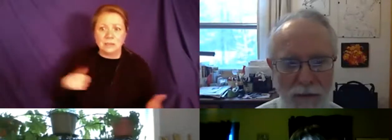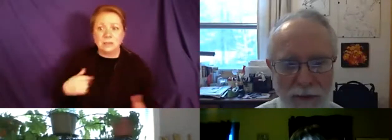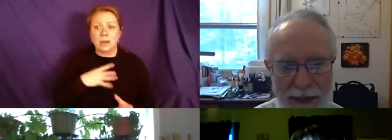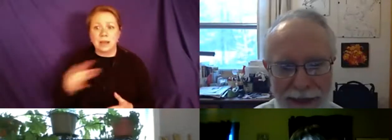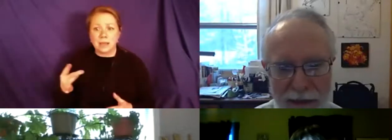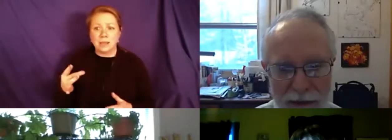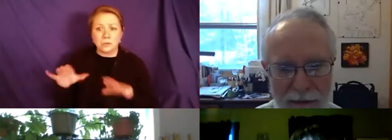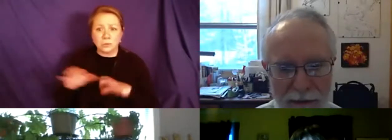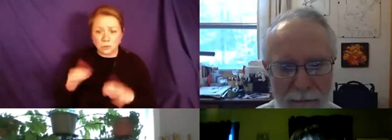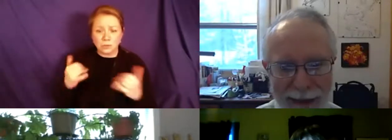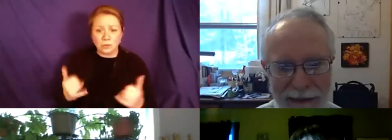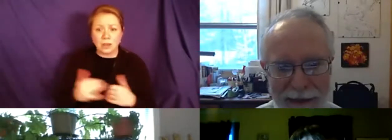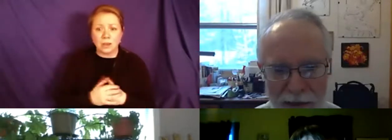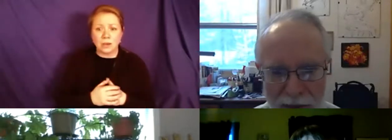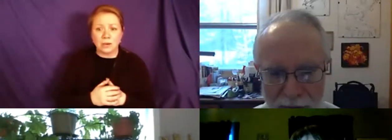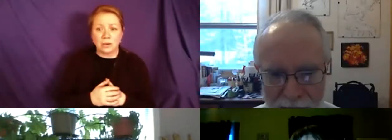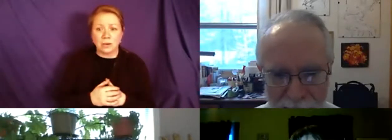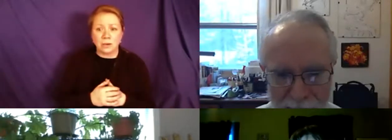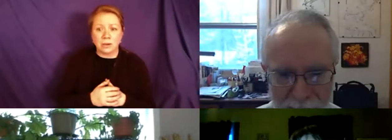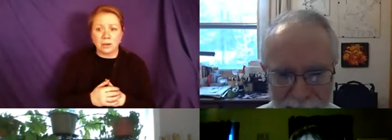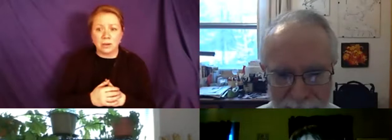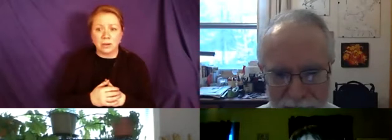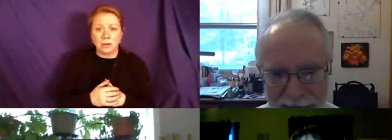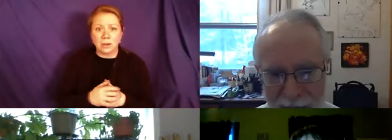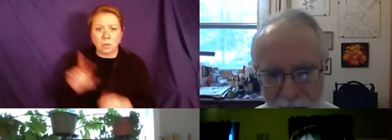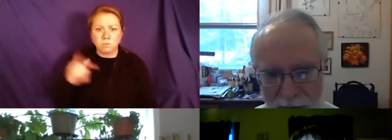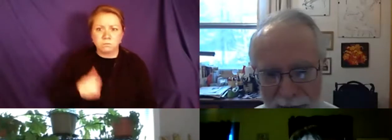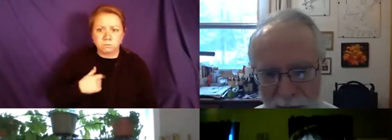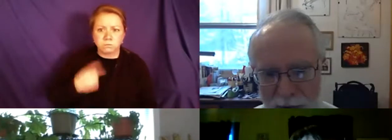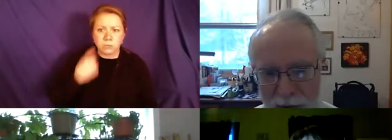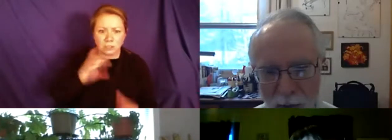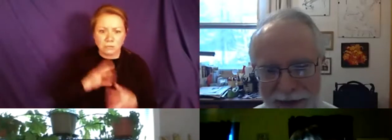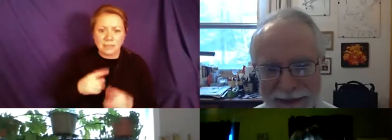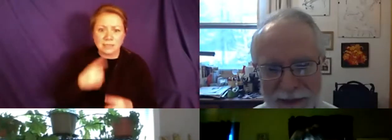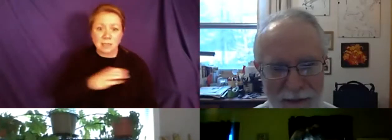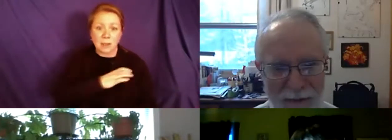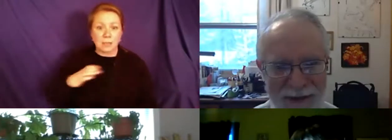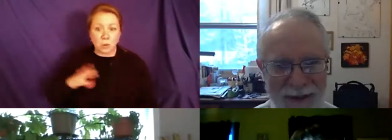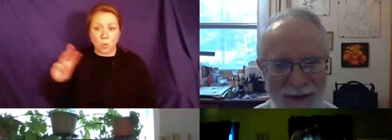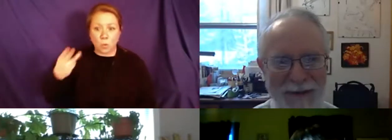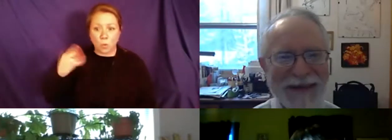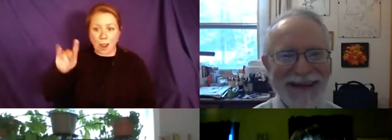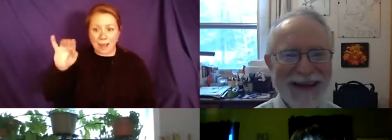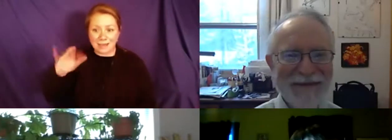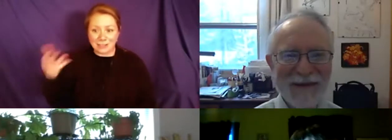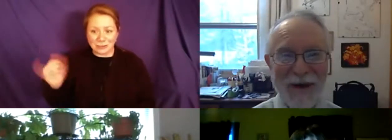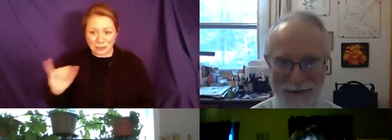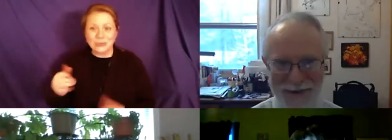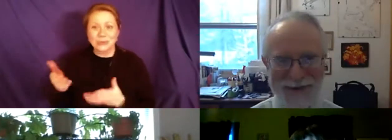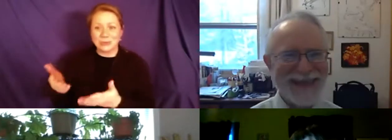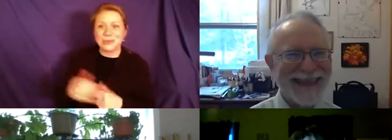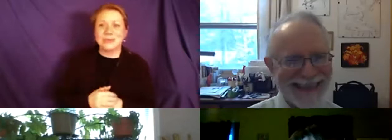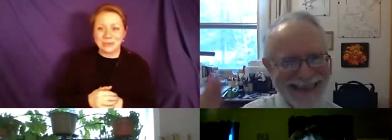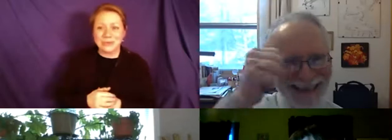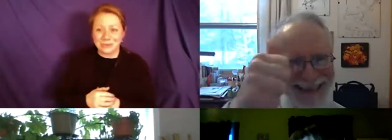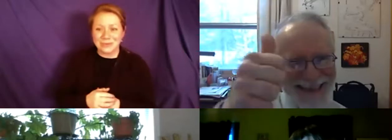do is make this, I've just got a note that Commissioner White is here with us too, as far as